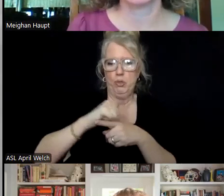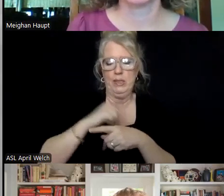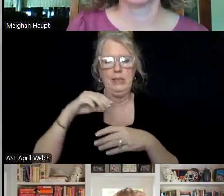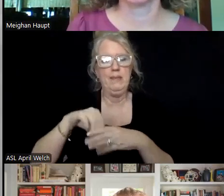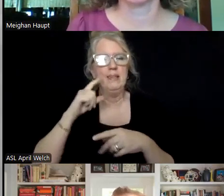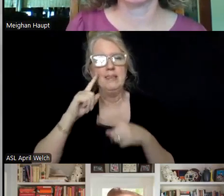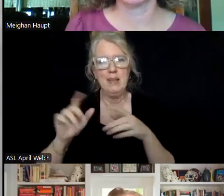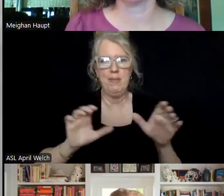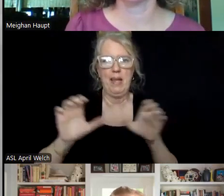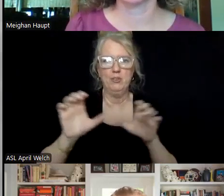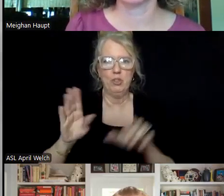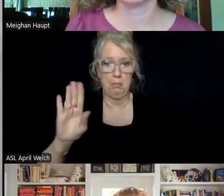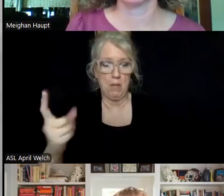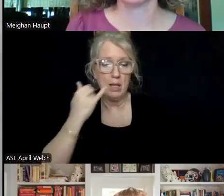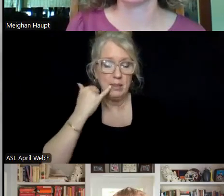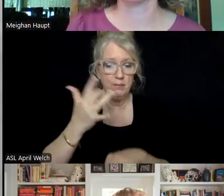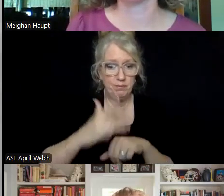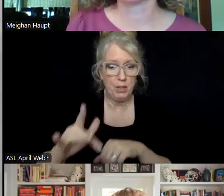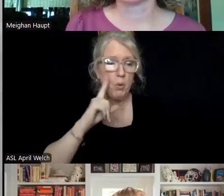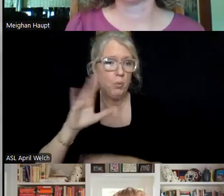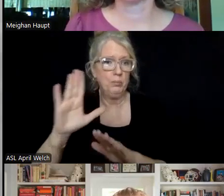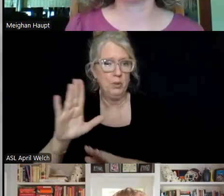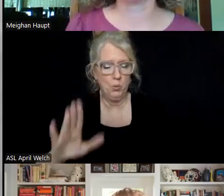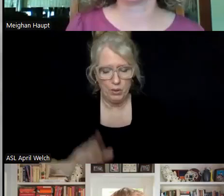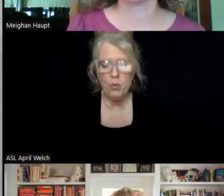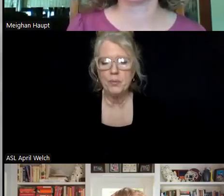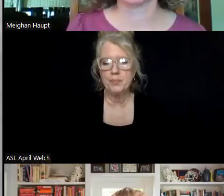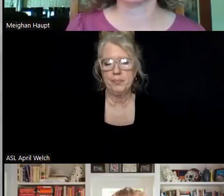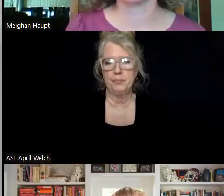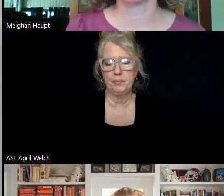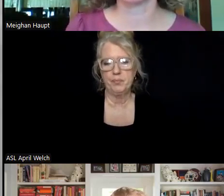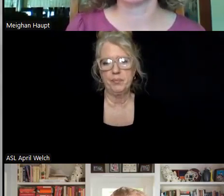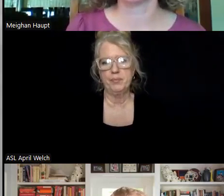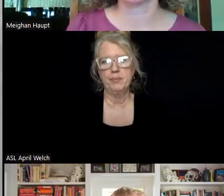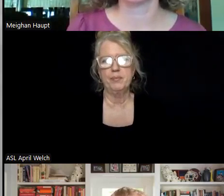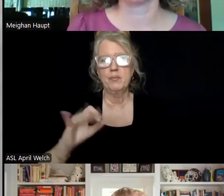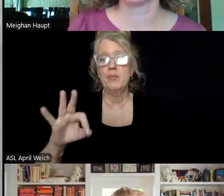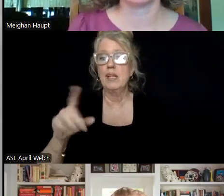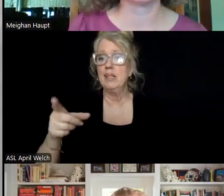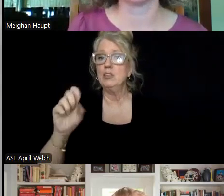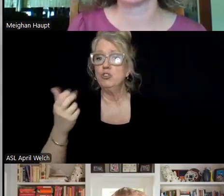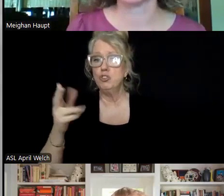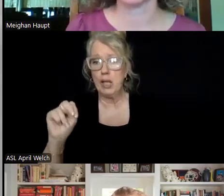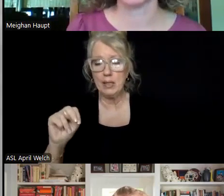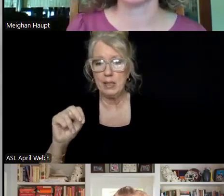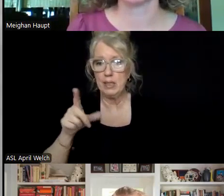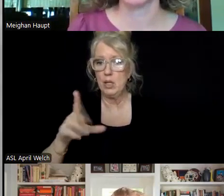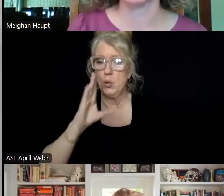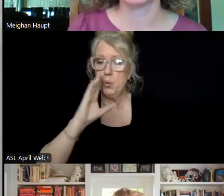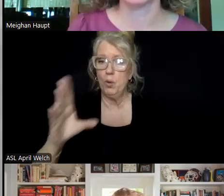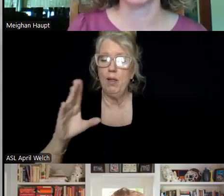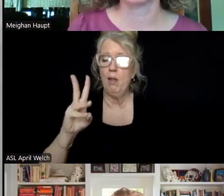box, if it's available that way, that would be wonderful. And also just want to note that Shannon Scully put, the